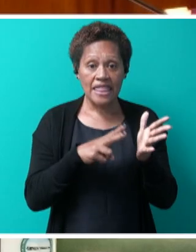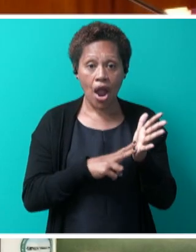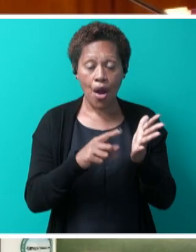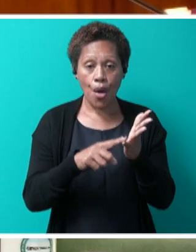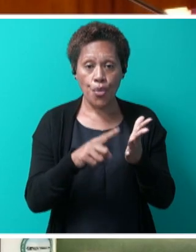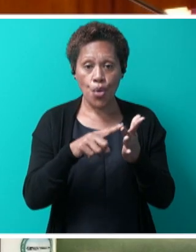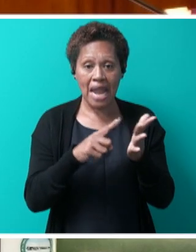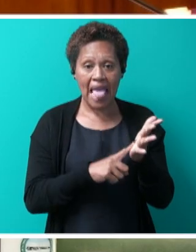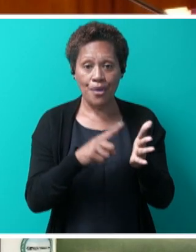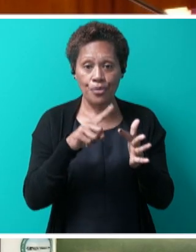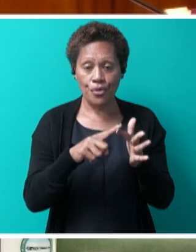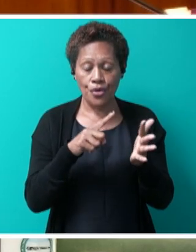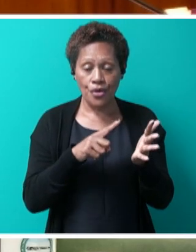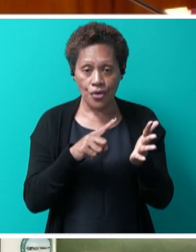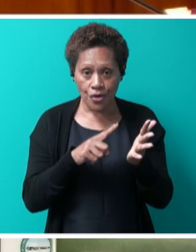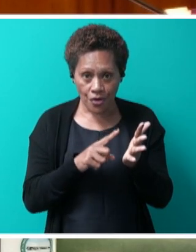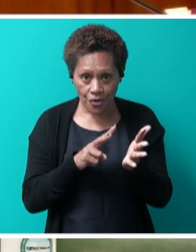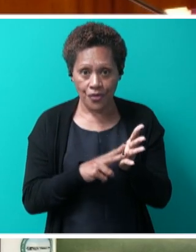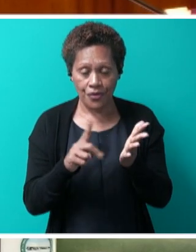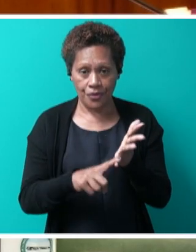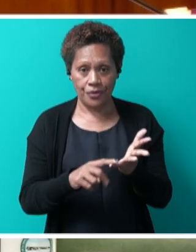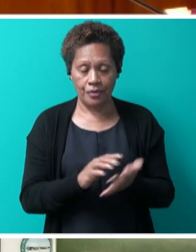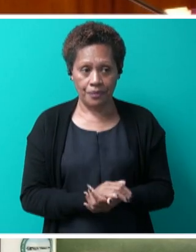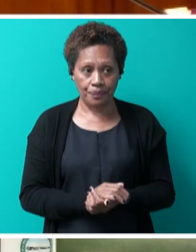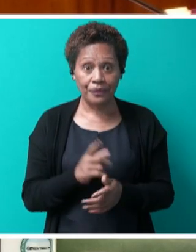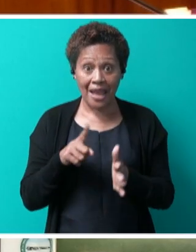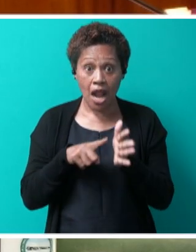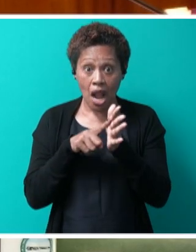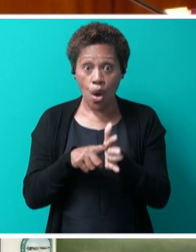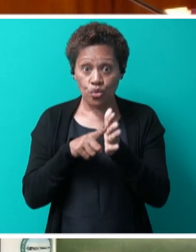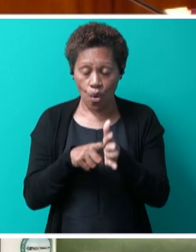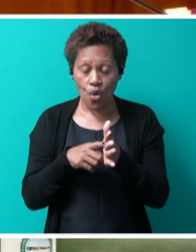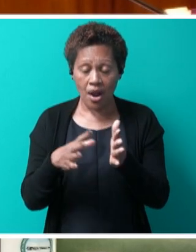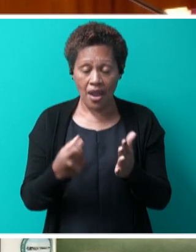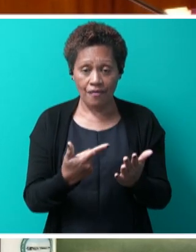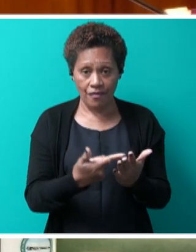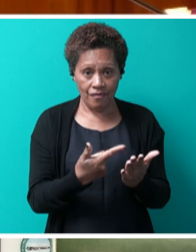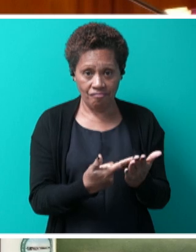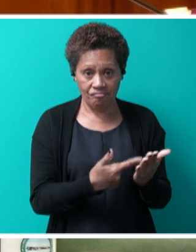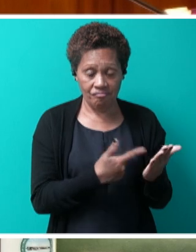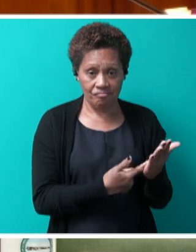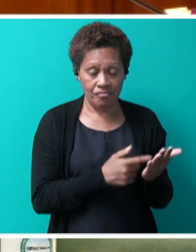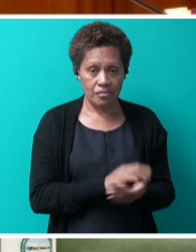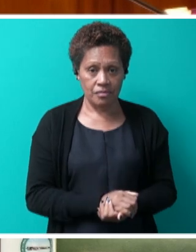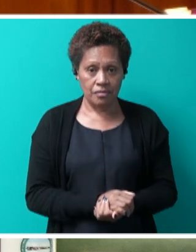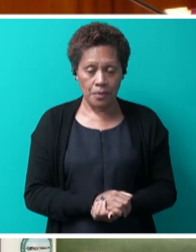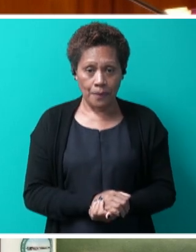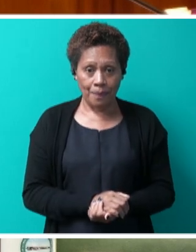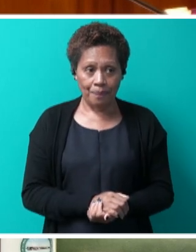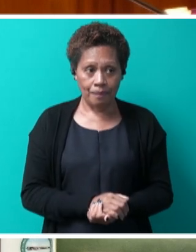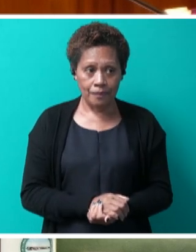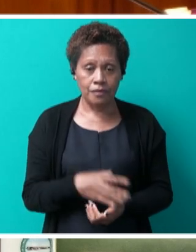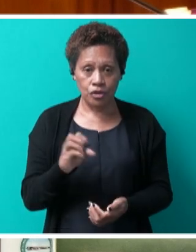Church Wulabo and the Lowaki communities, as well as mobile service delivery at key public locations such as